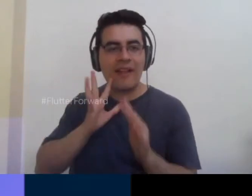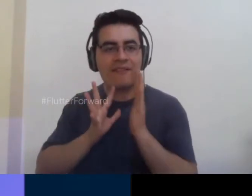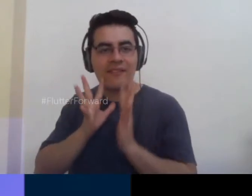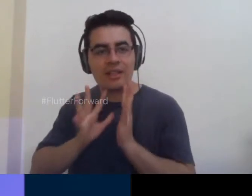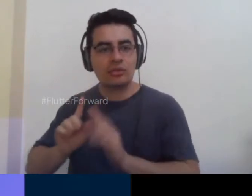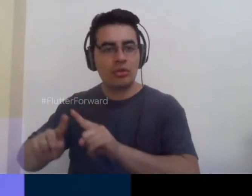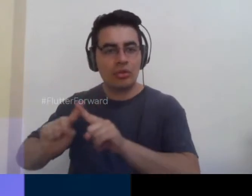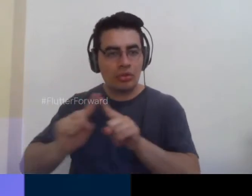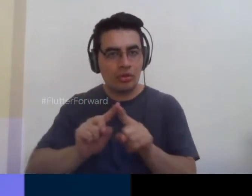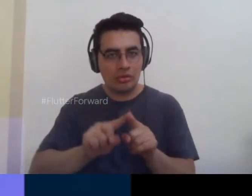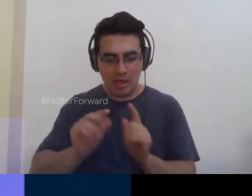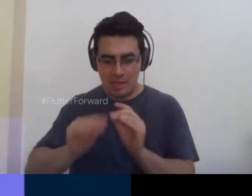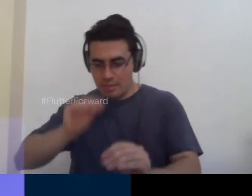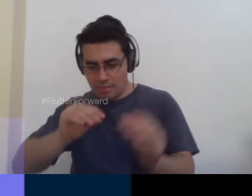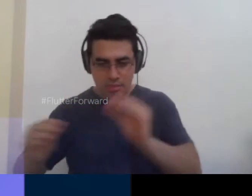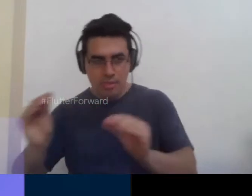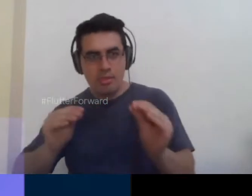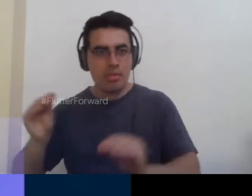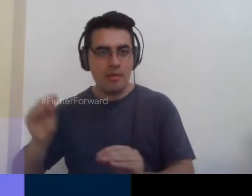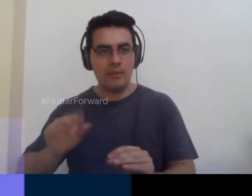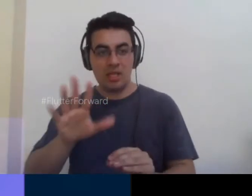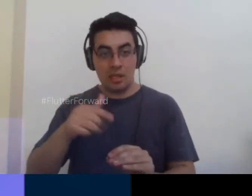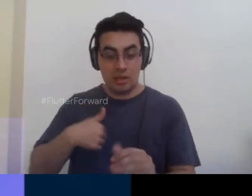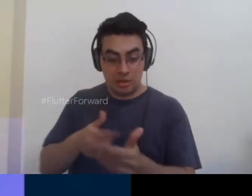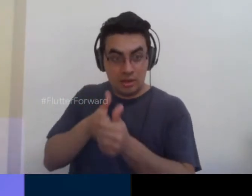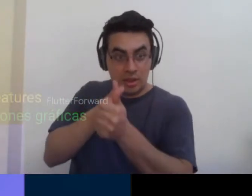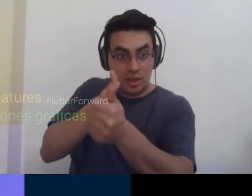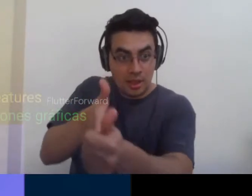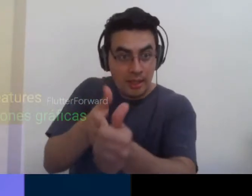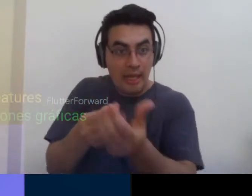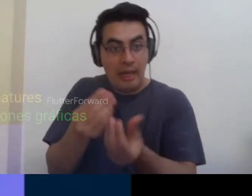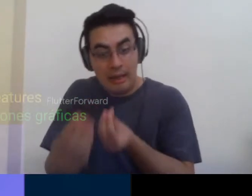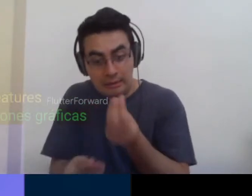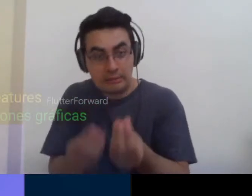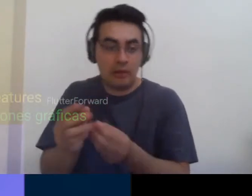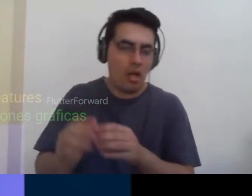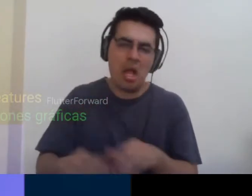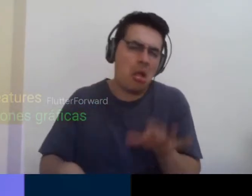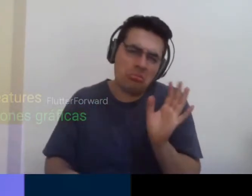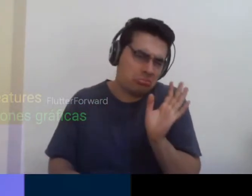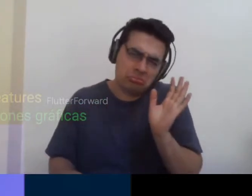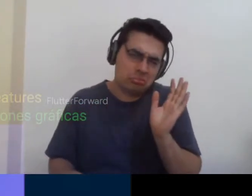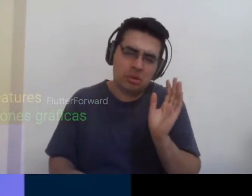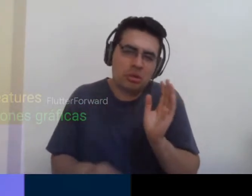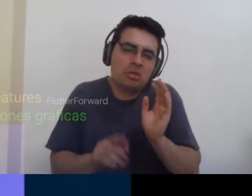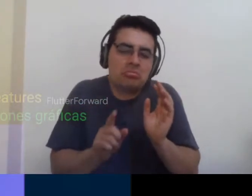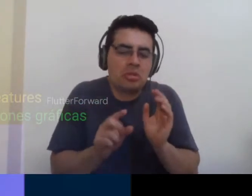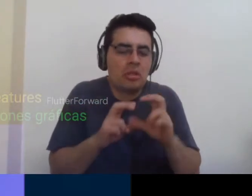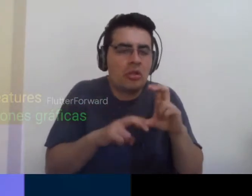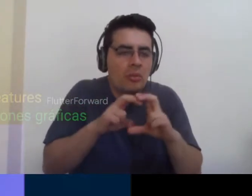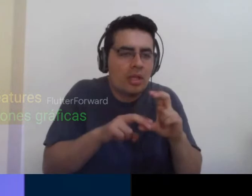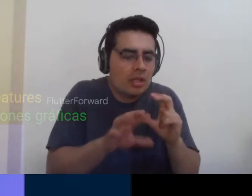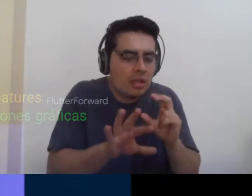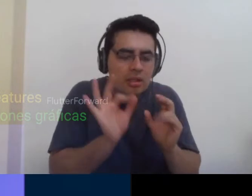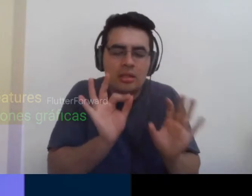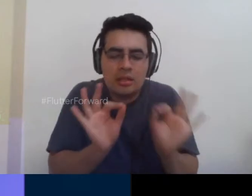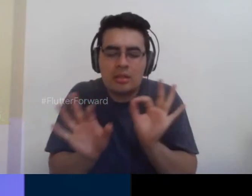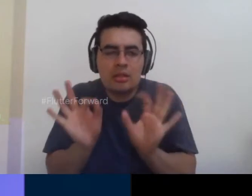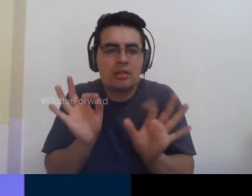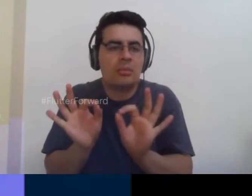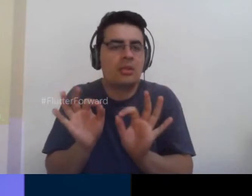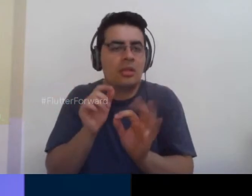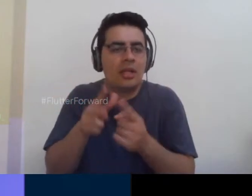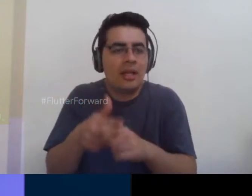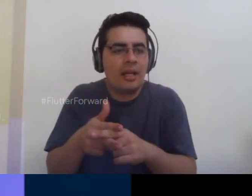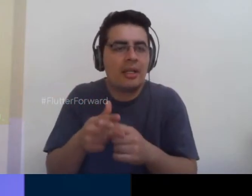a tutorial, but we'll show you examples of how Flutter's easy-to-use components and its powerful graphics features can